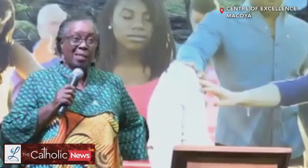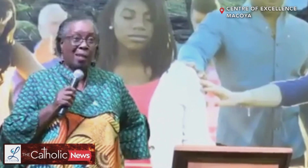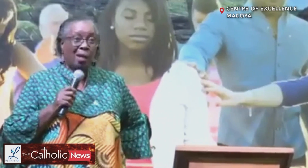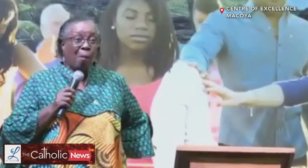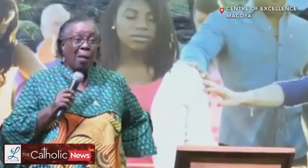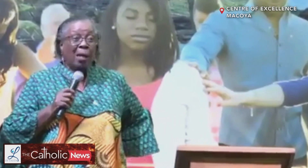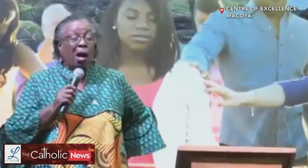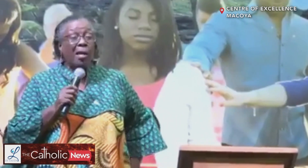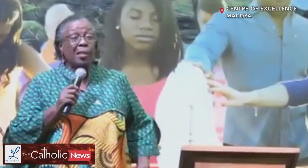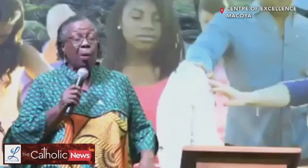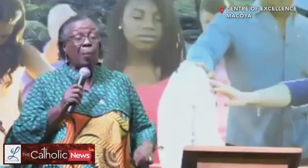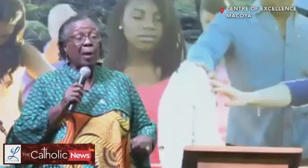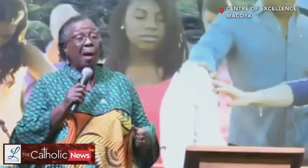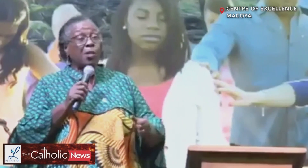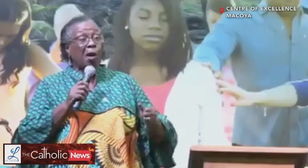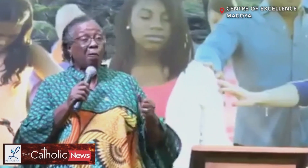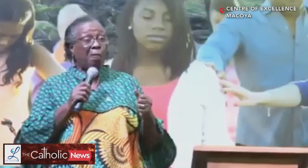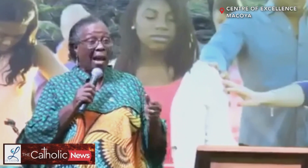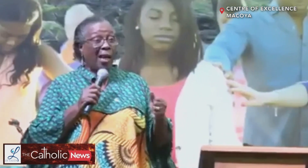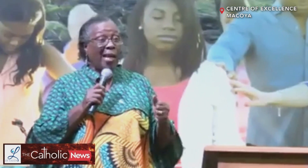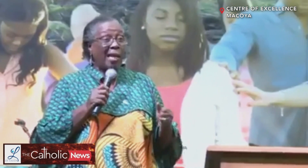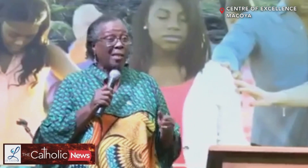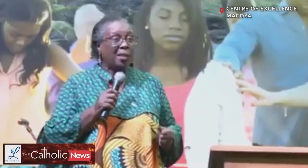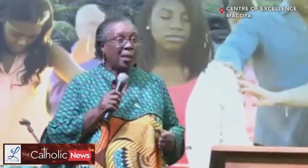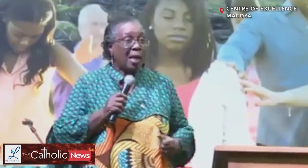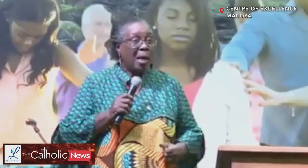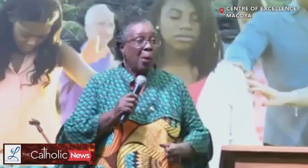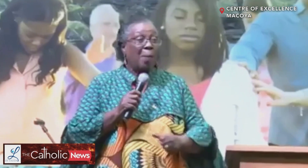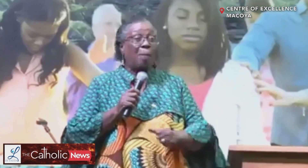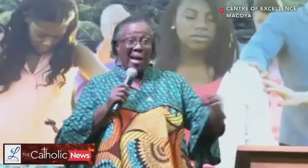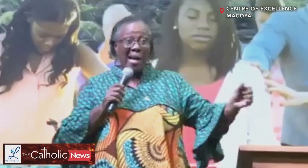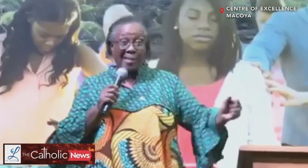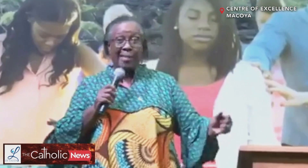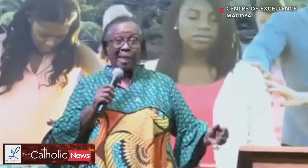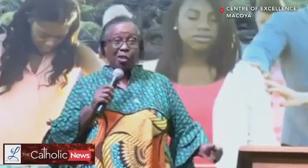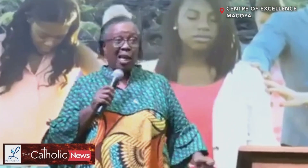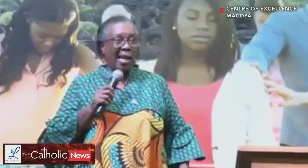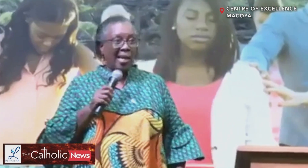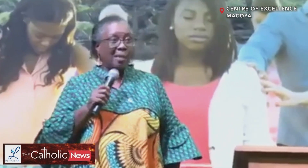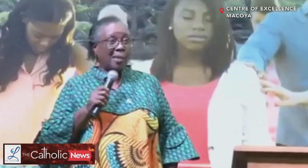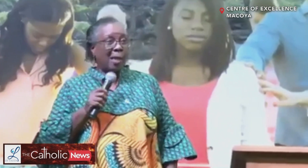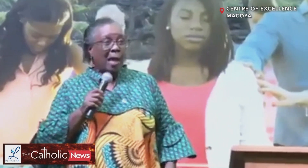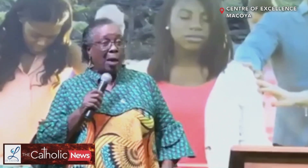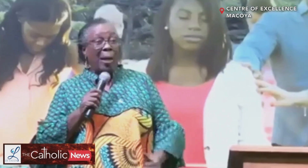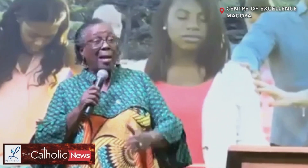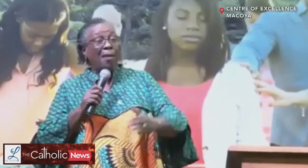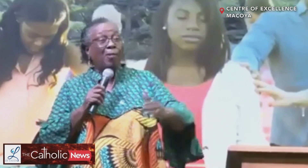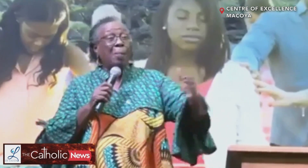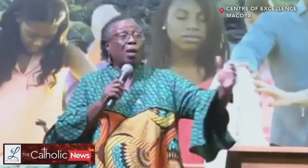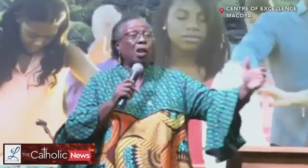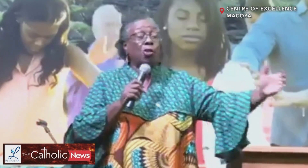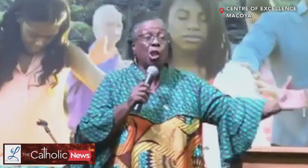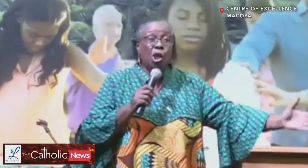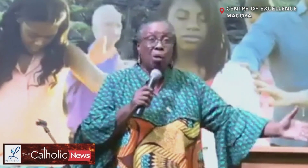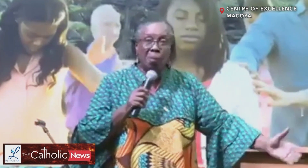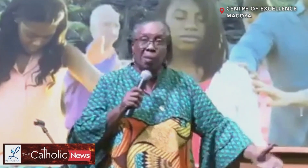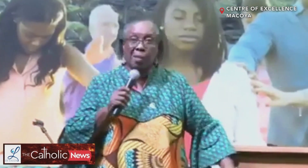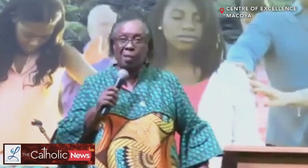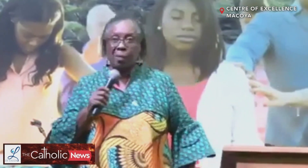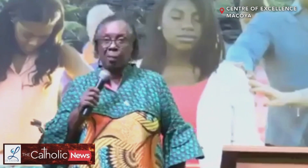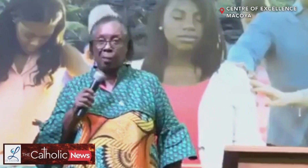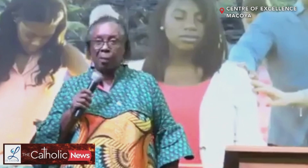many people believing. Expressing concerns about the current state of the church,